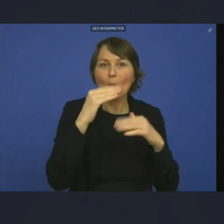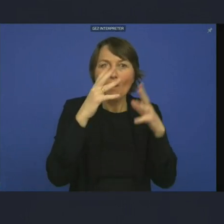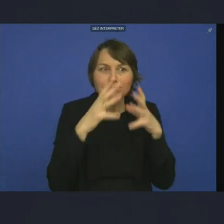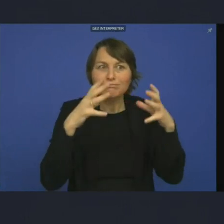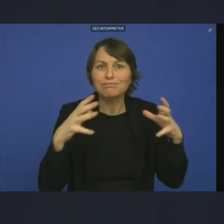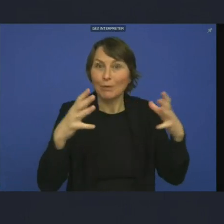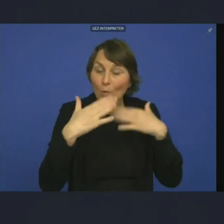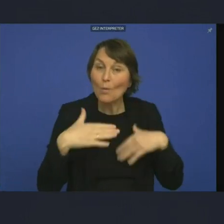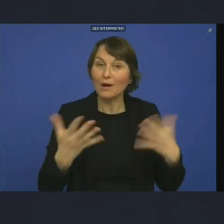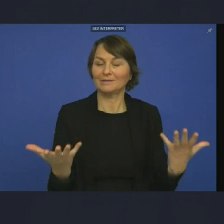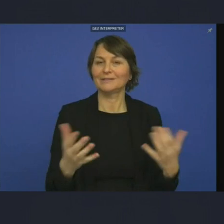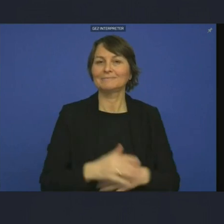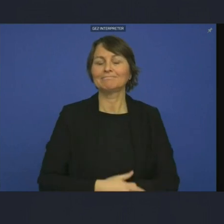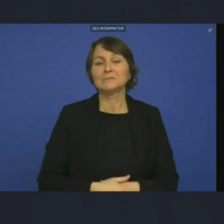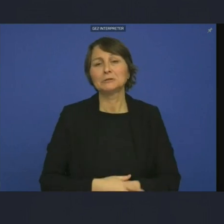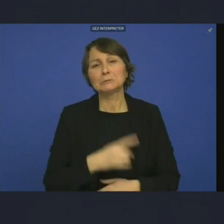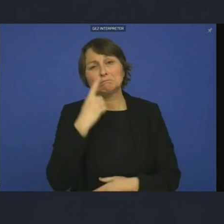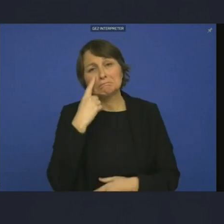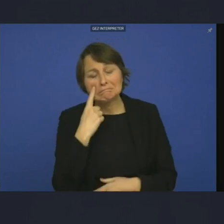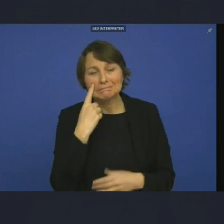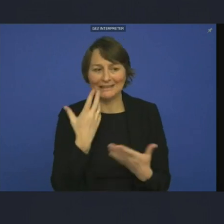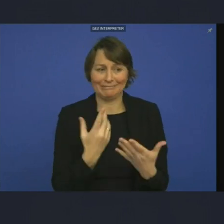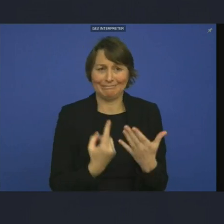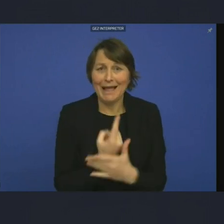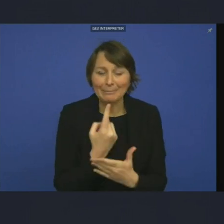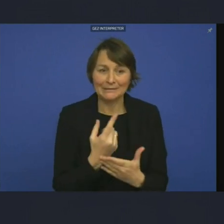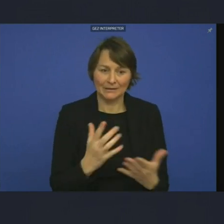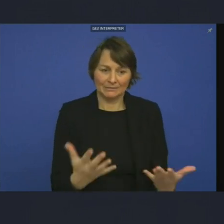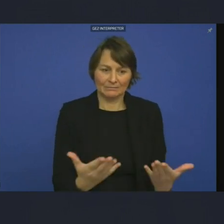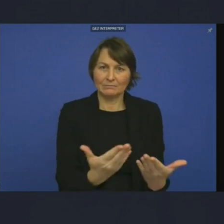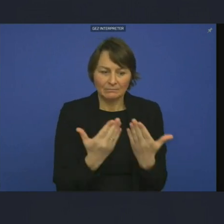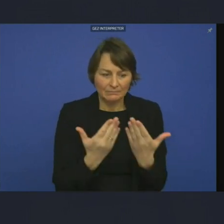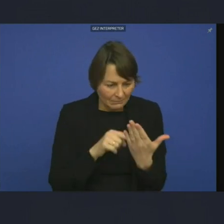a pity to be, let's say, to be confronted with